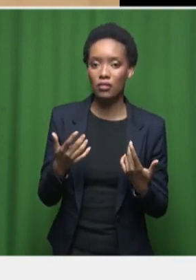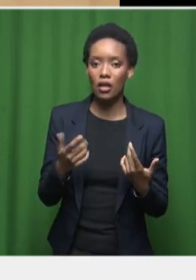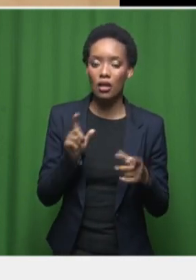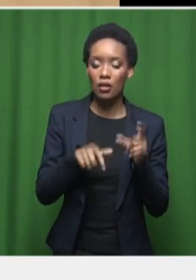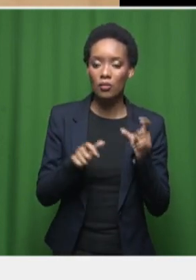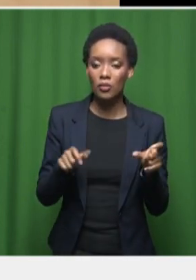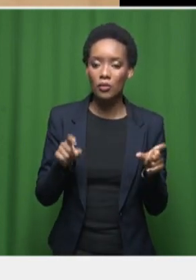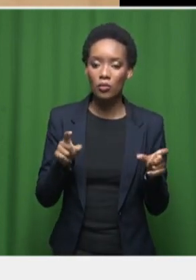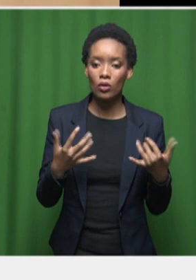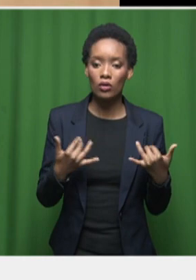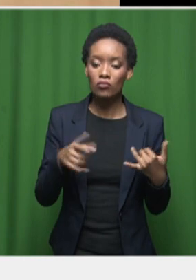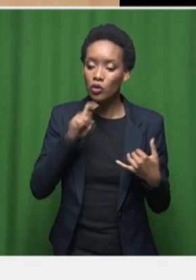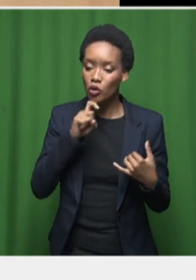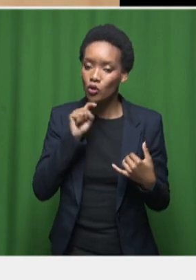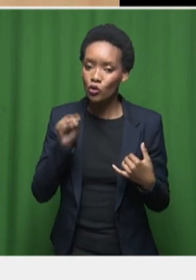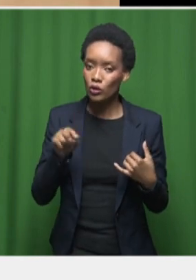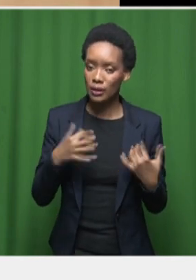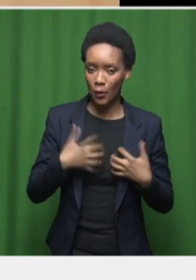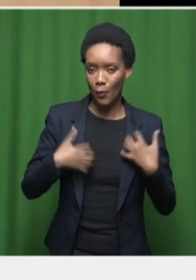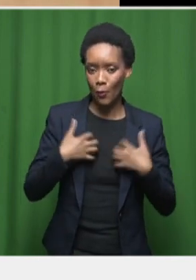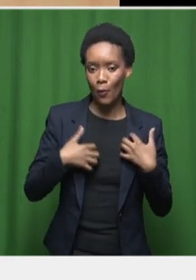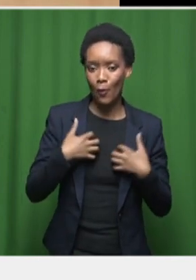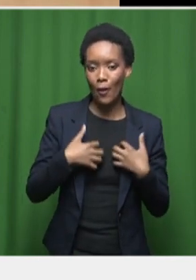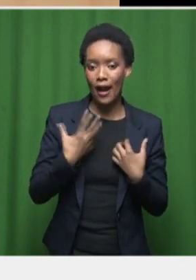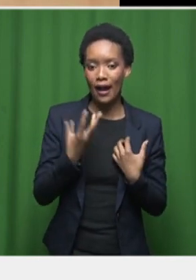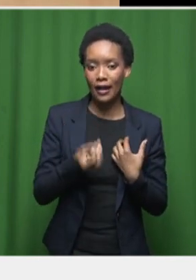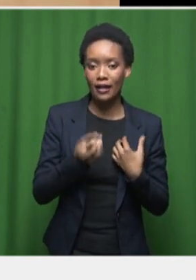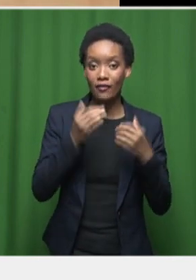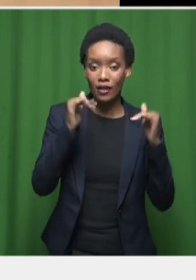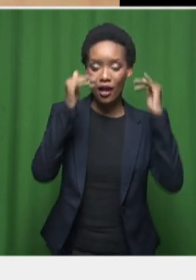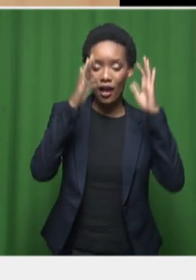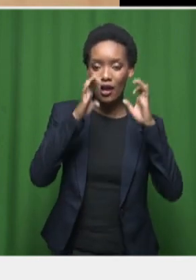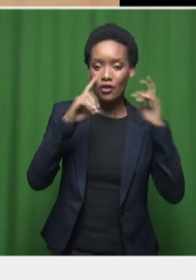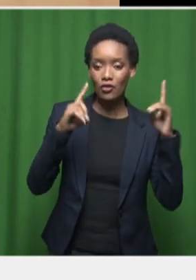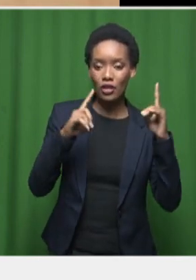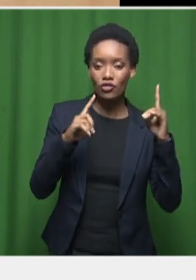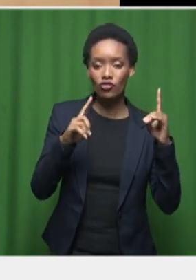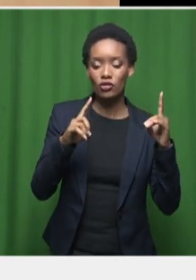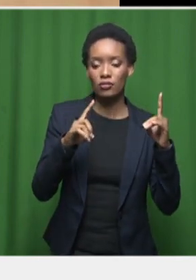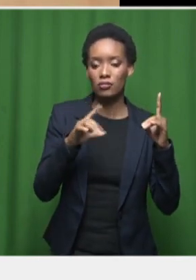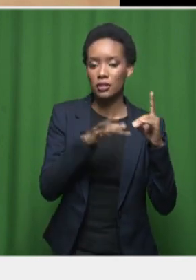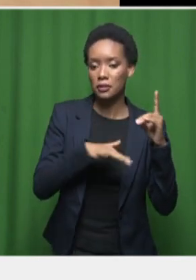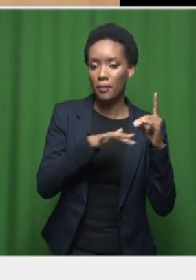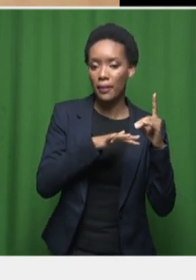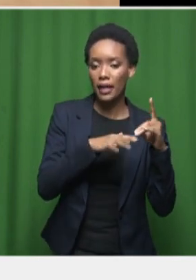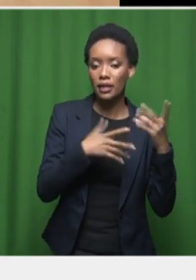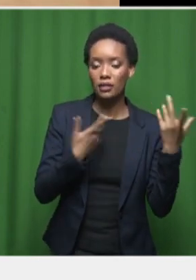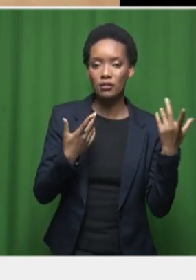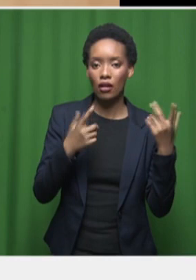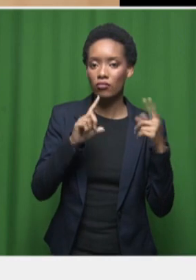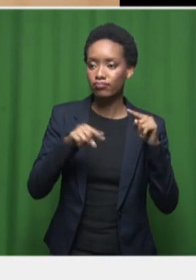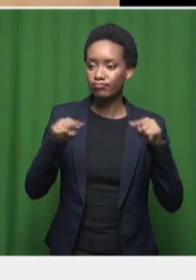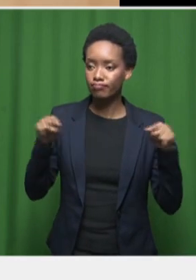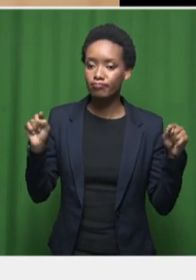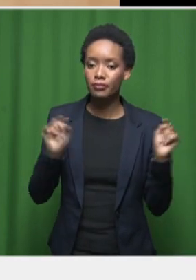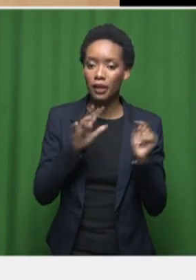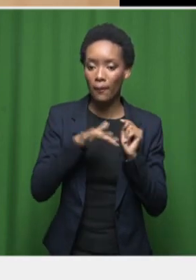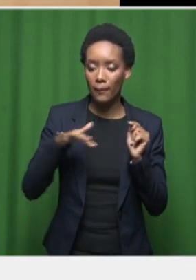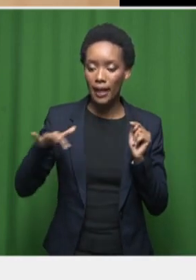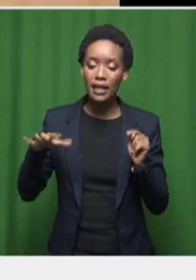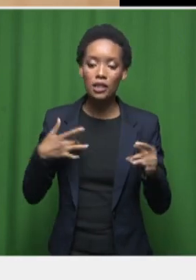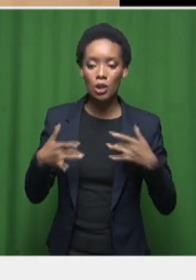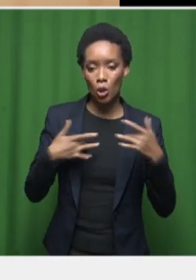use of this application in the higher education space and in all other domains, right? But I would